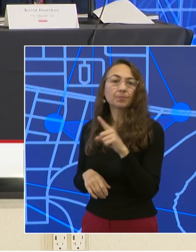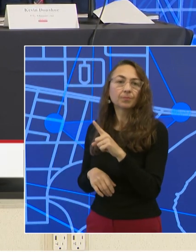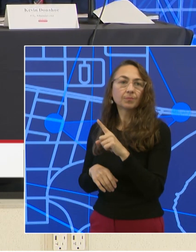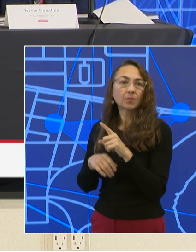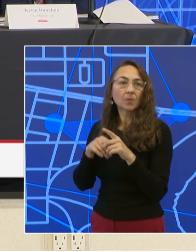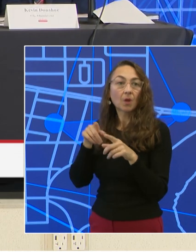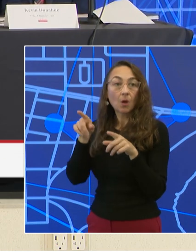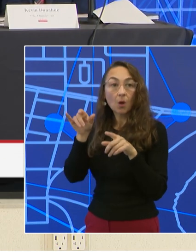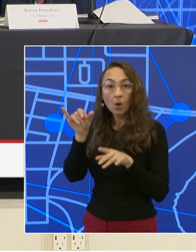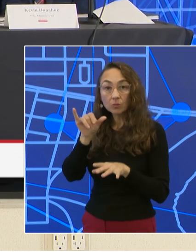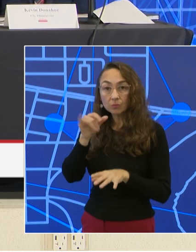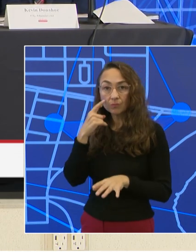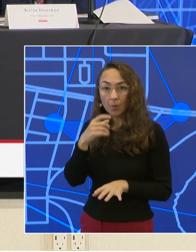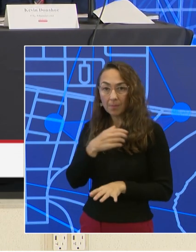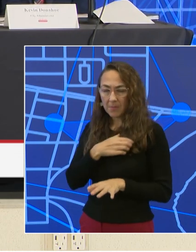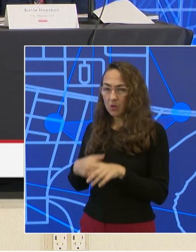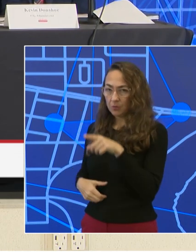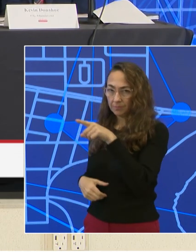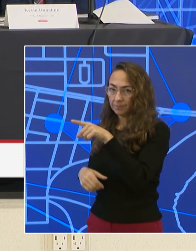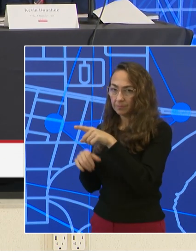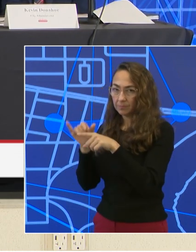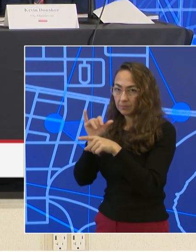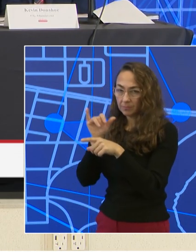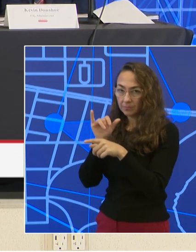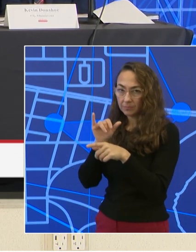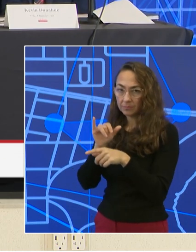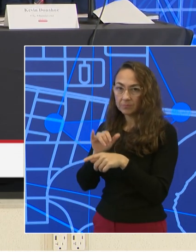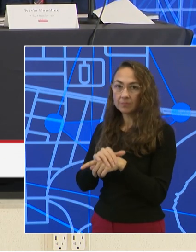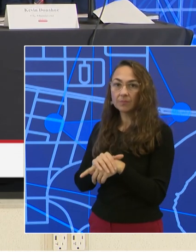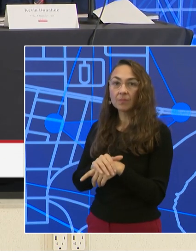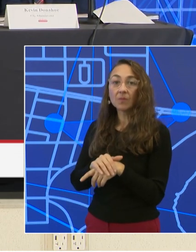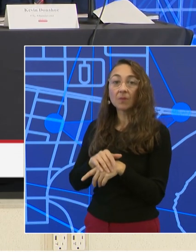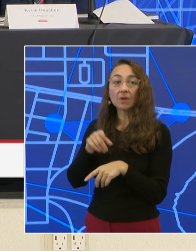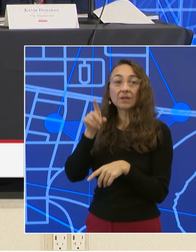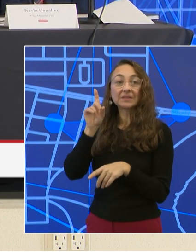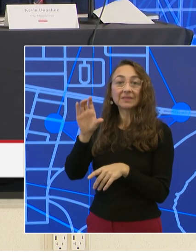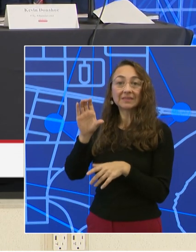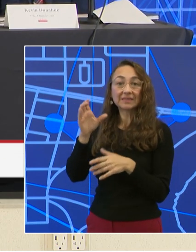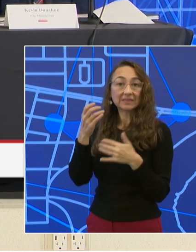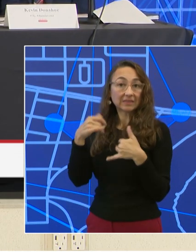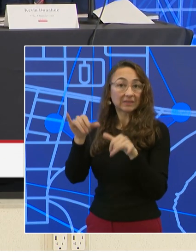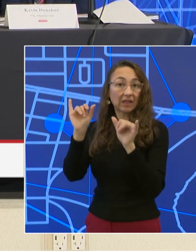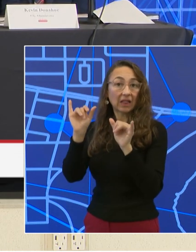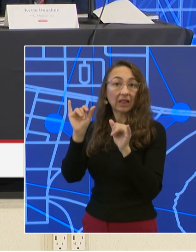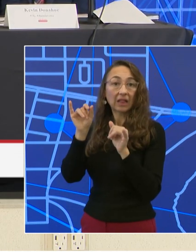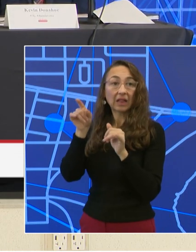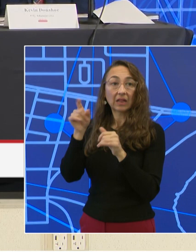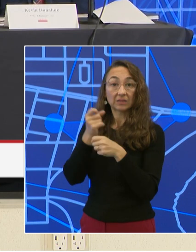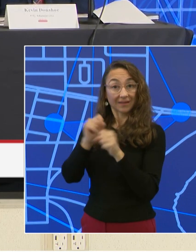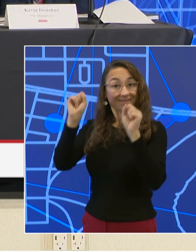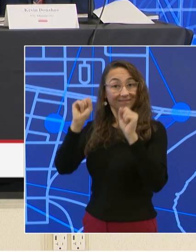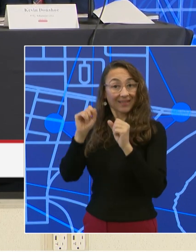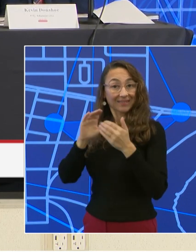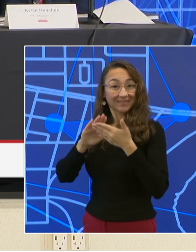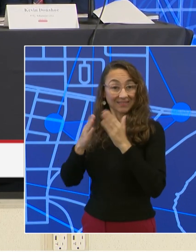community, is still DC a sanctuary city, and what will be your message for the immigrant